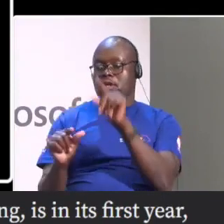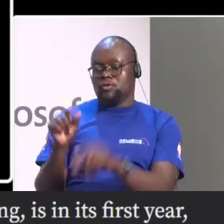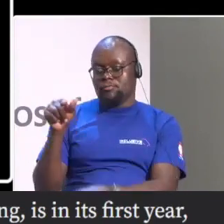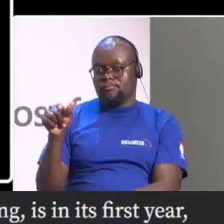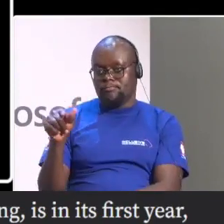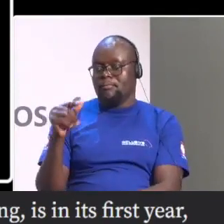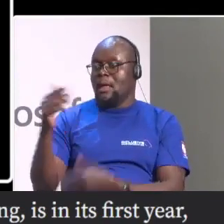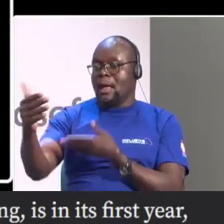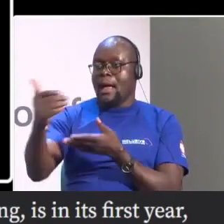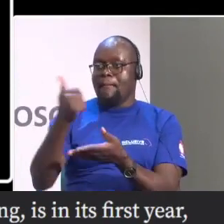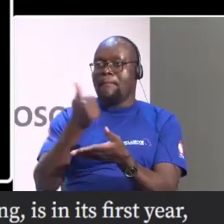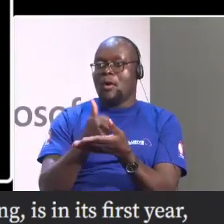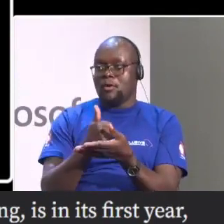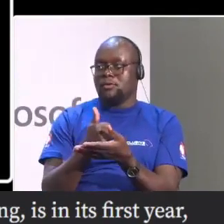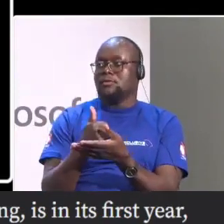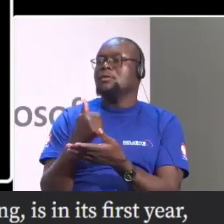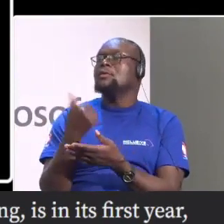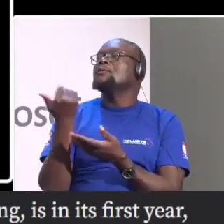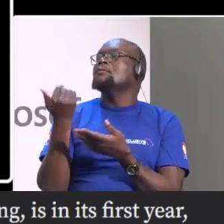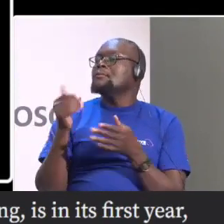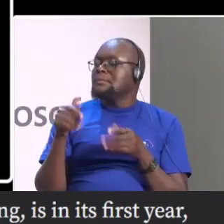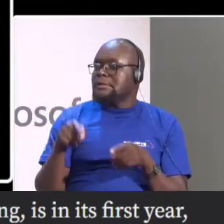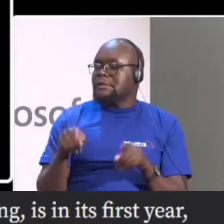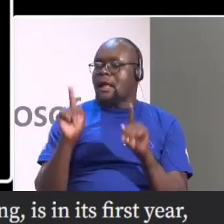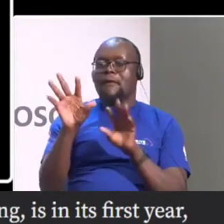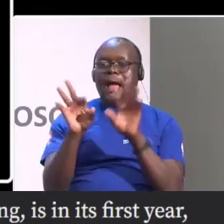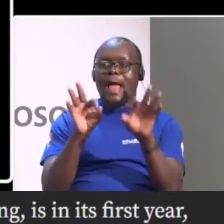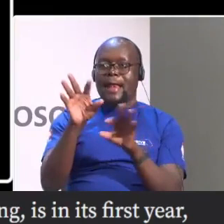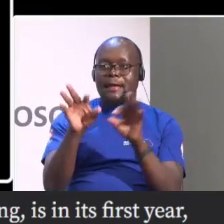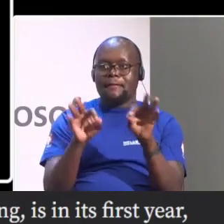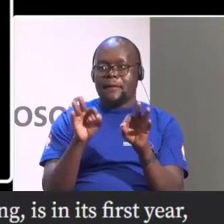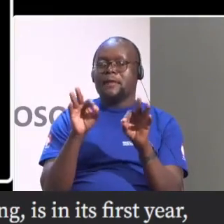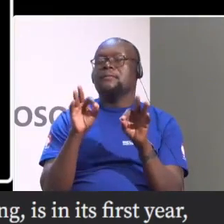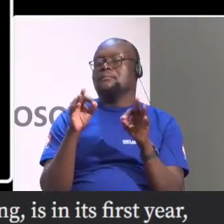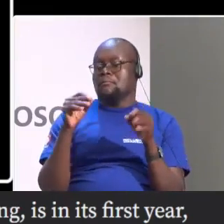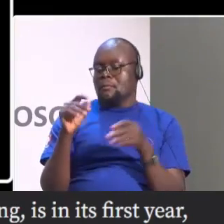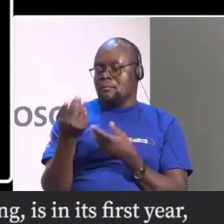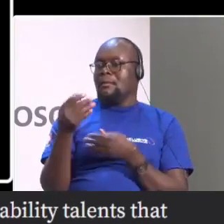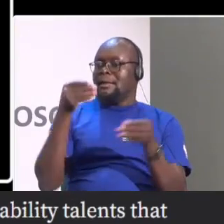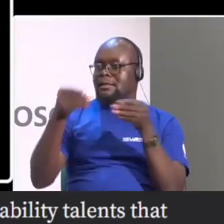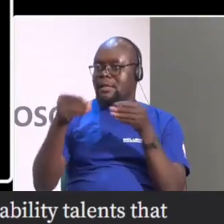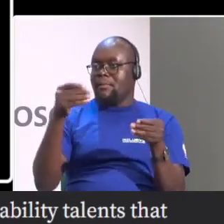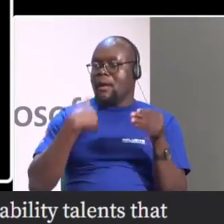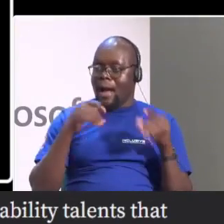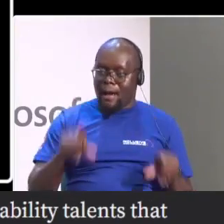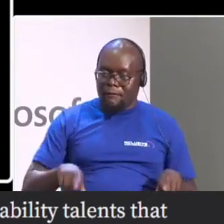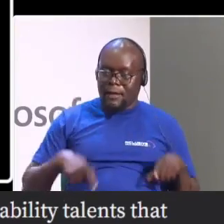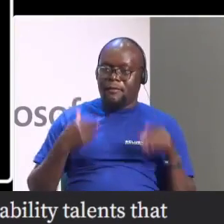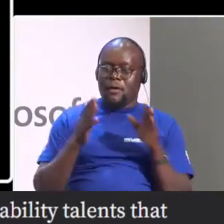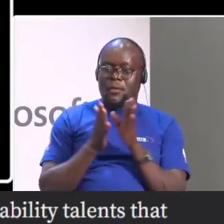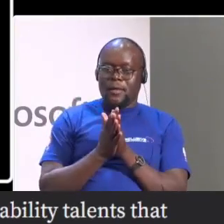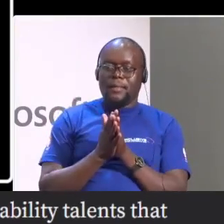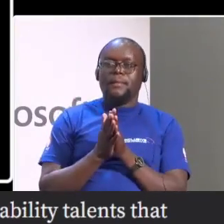are employees who self-identify as being disabled, have lived